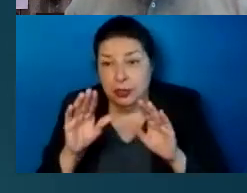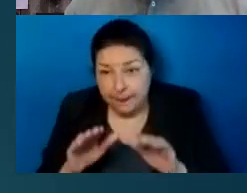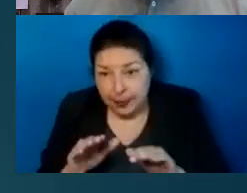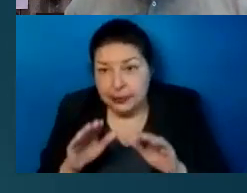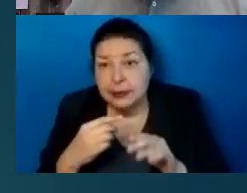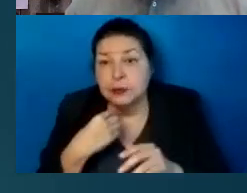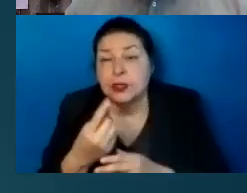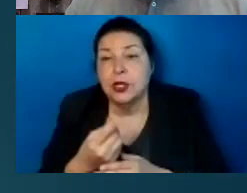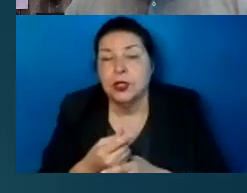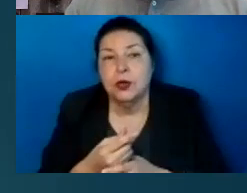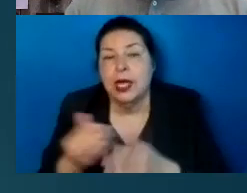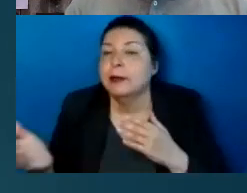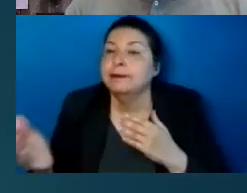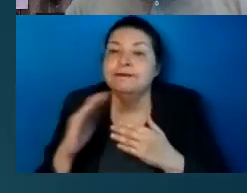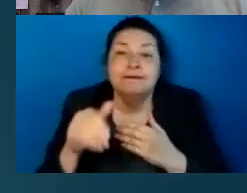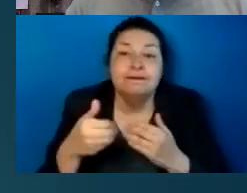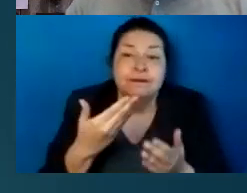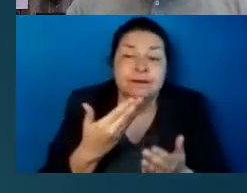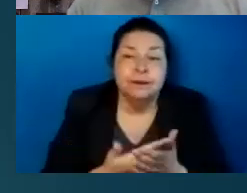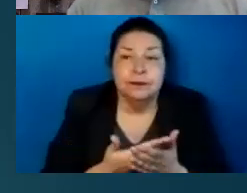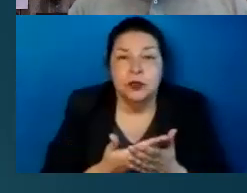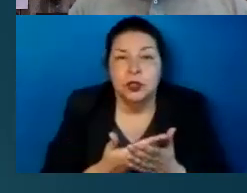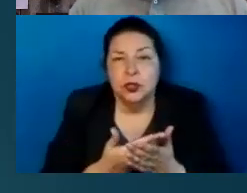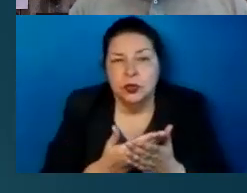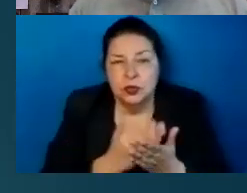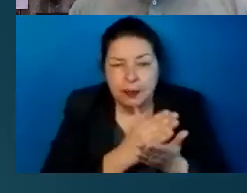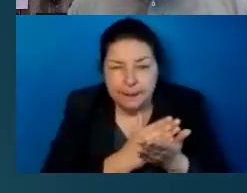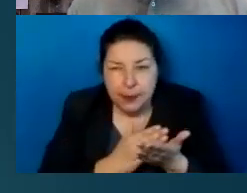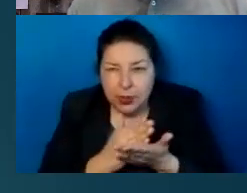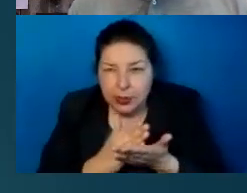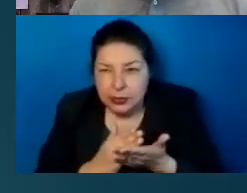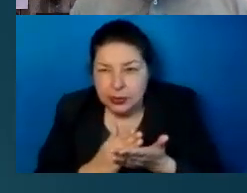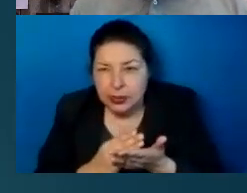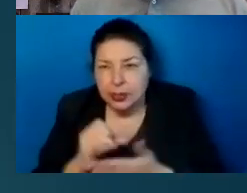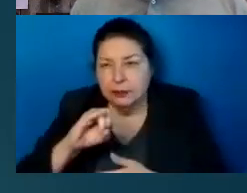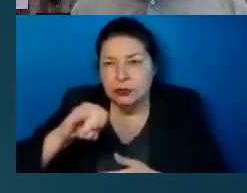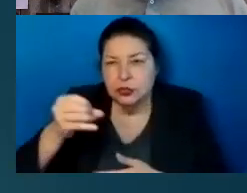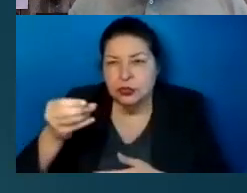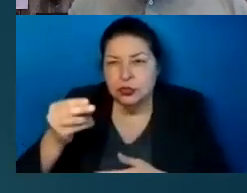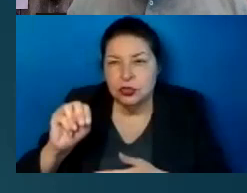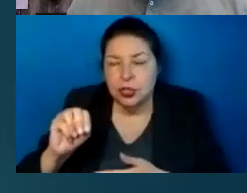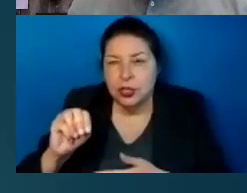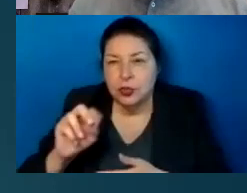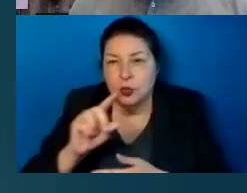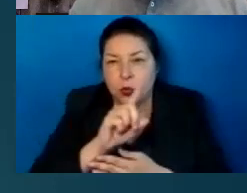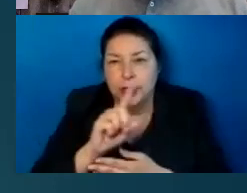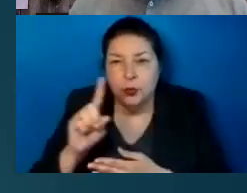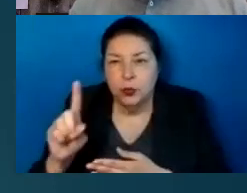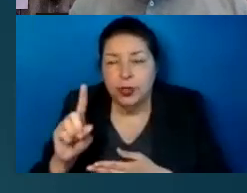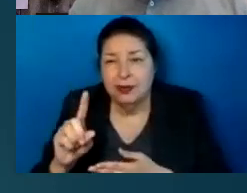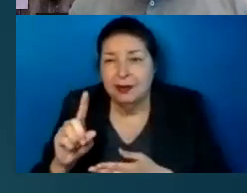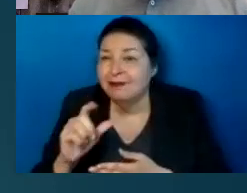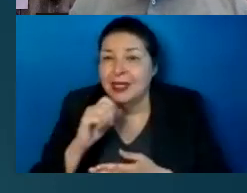all those fragments of John 1:1 are all misinterpreted.